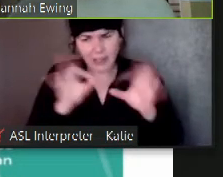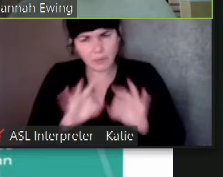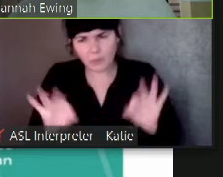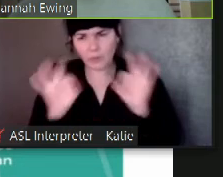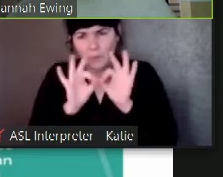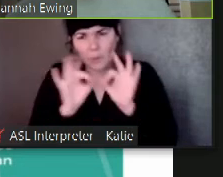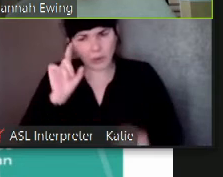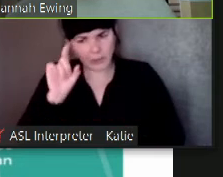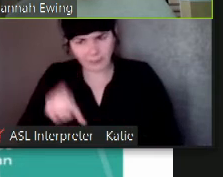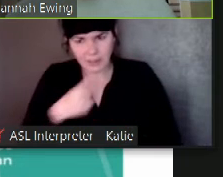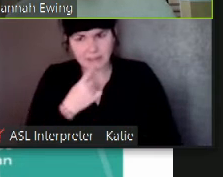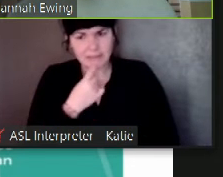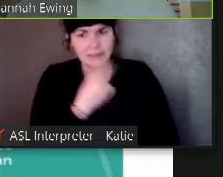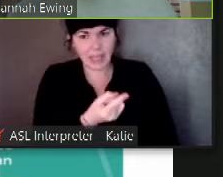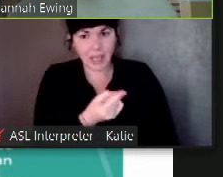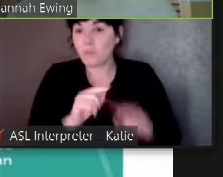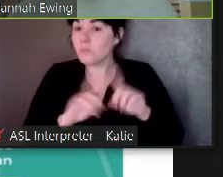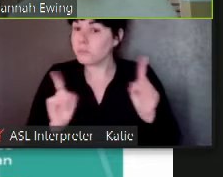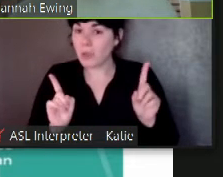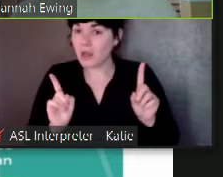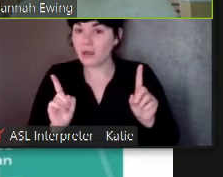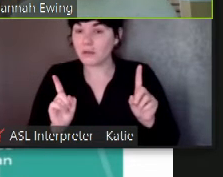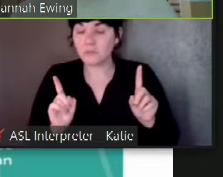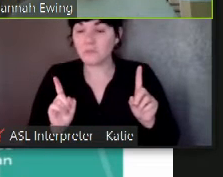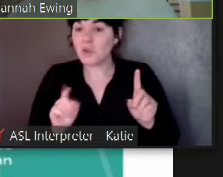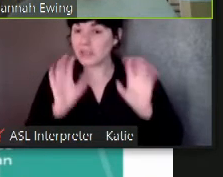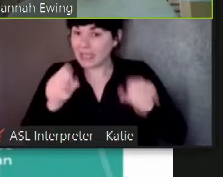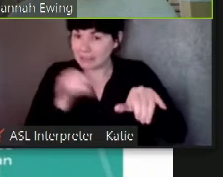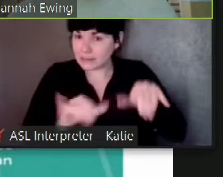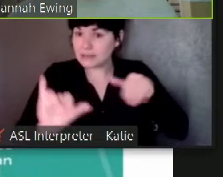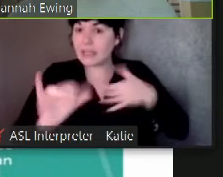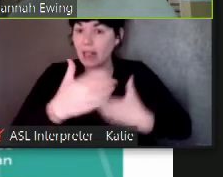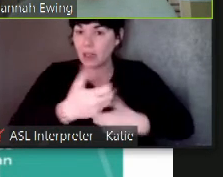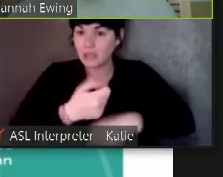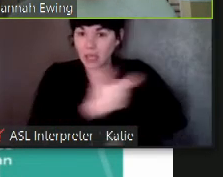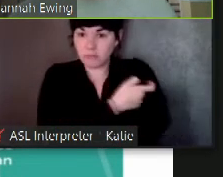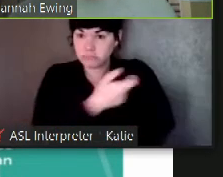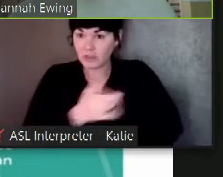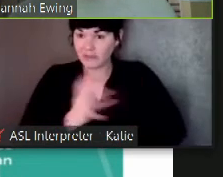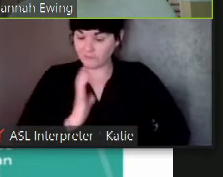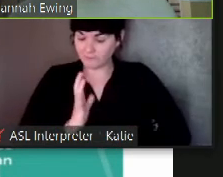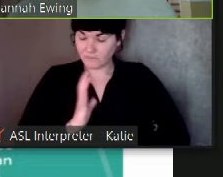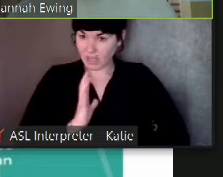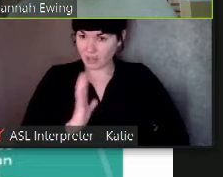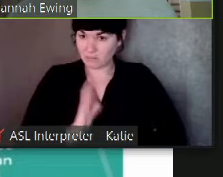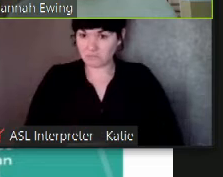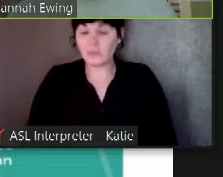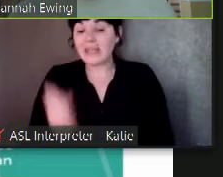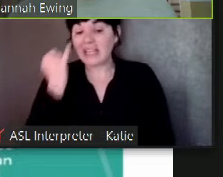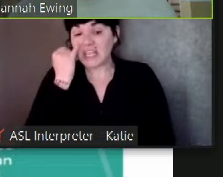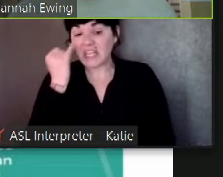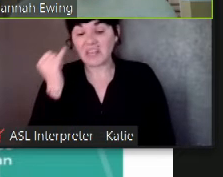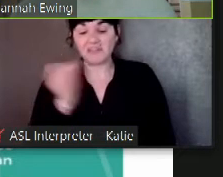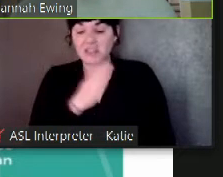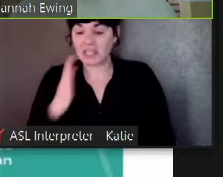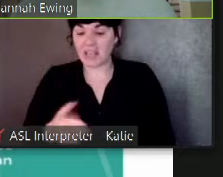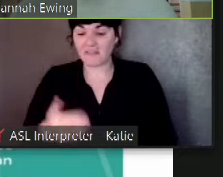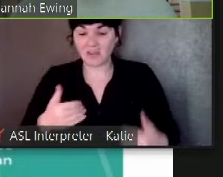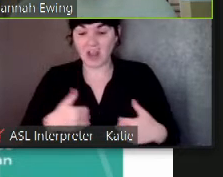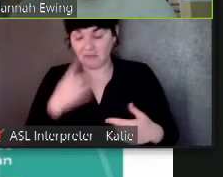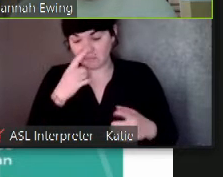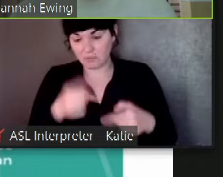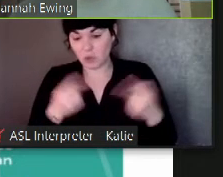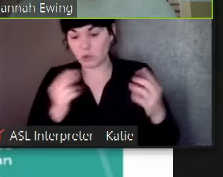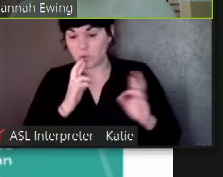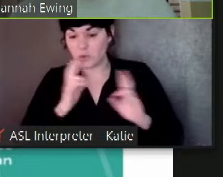not preclude you from getting the vaccine unless you've had an allergic reaction to a COVID-19 vaccine. And then we ask that you have a conversation